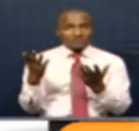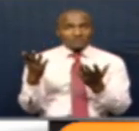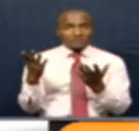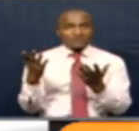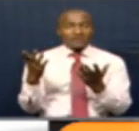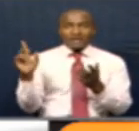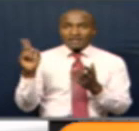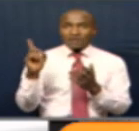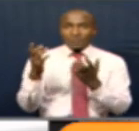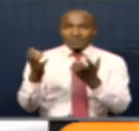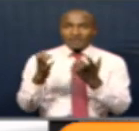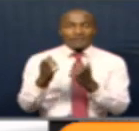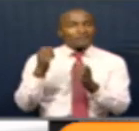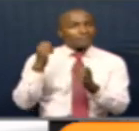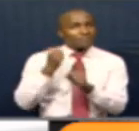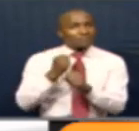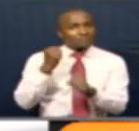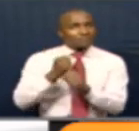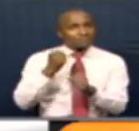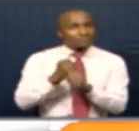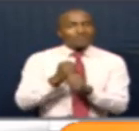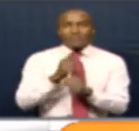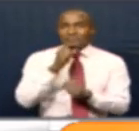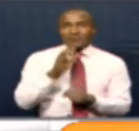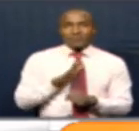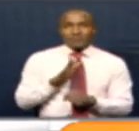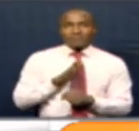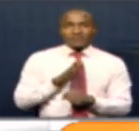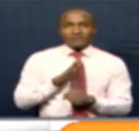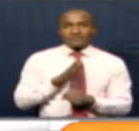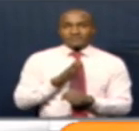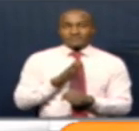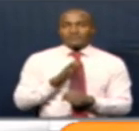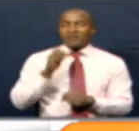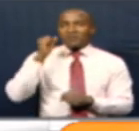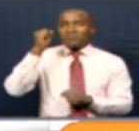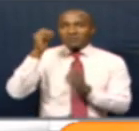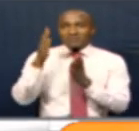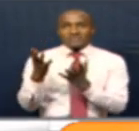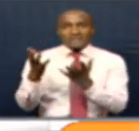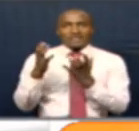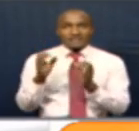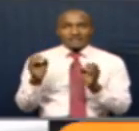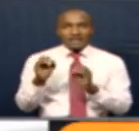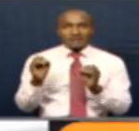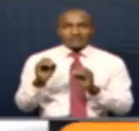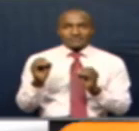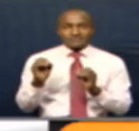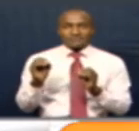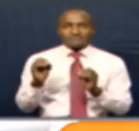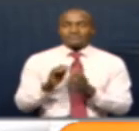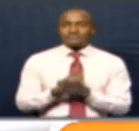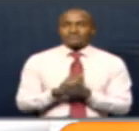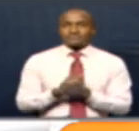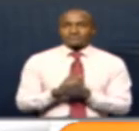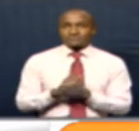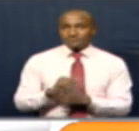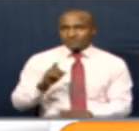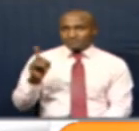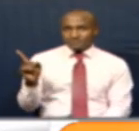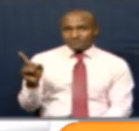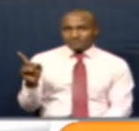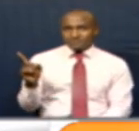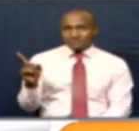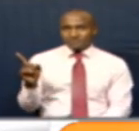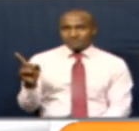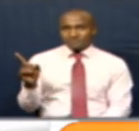needs hardworking men and women, not necessarily to be politicians. And actually, Nan is on our panel tonight. Another one,